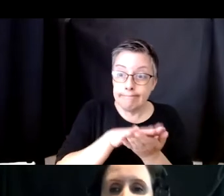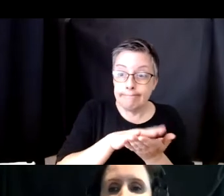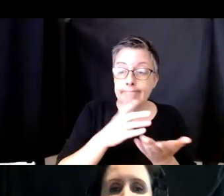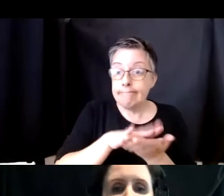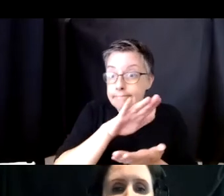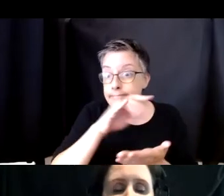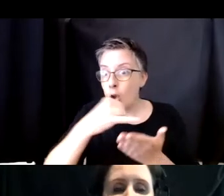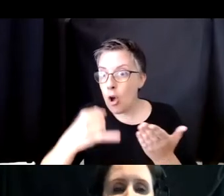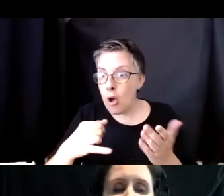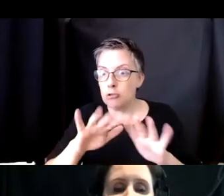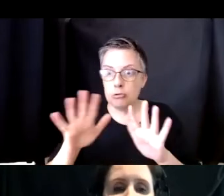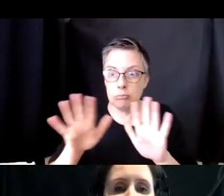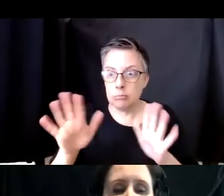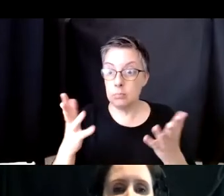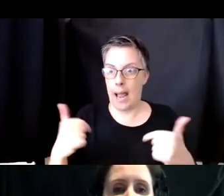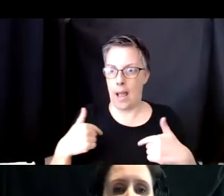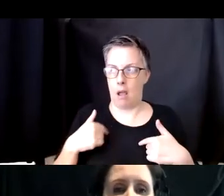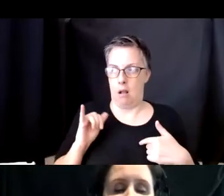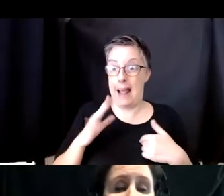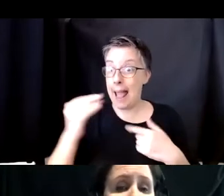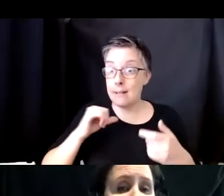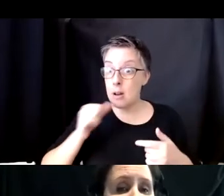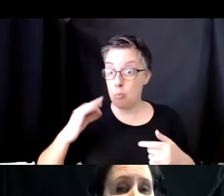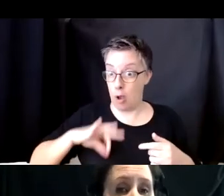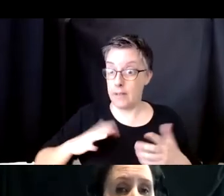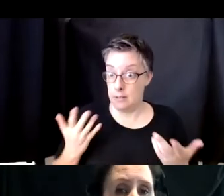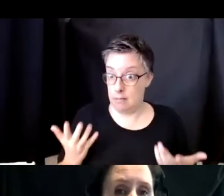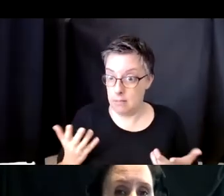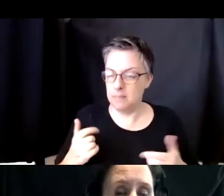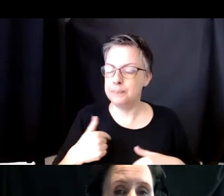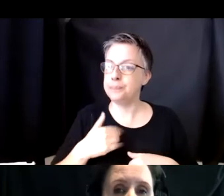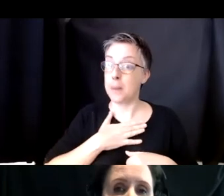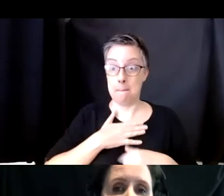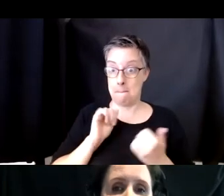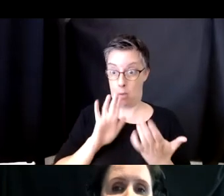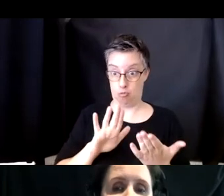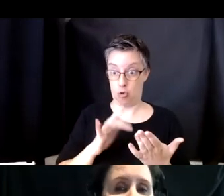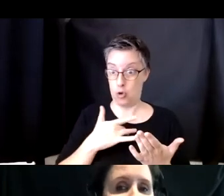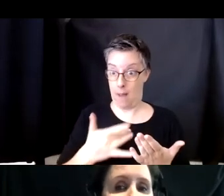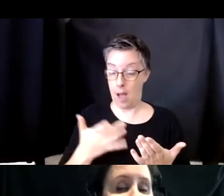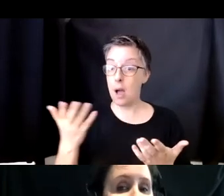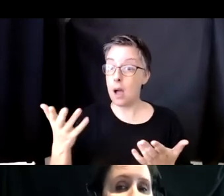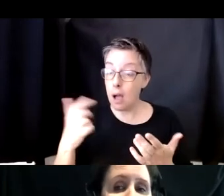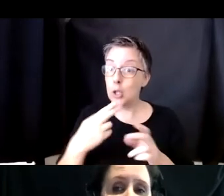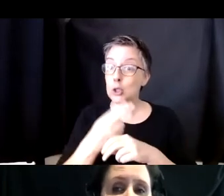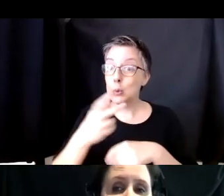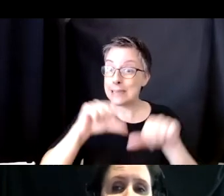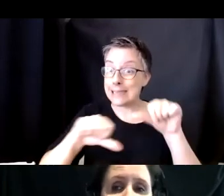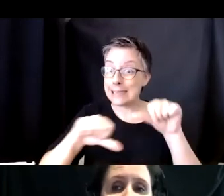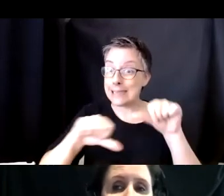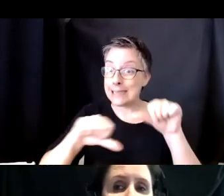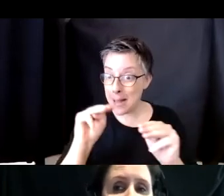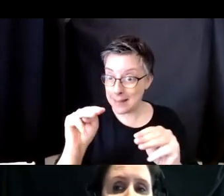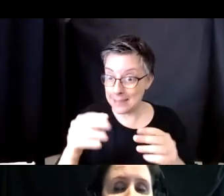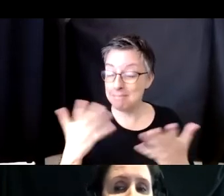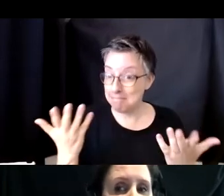art and for the nonprofit. So my approach is often using the scientific method